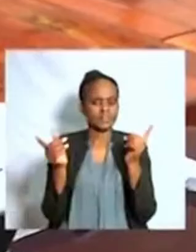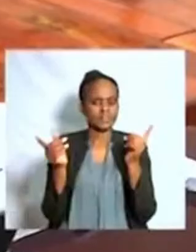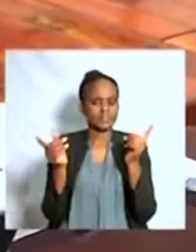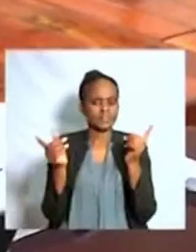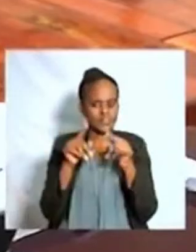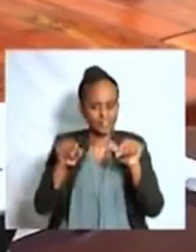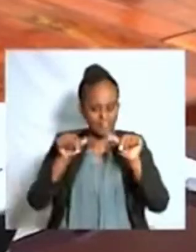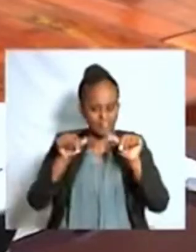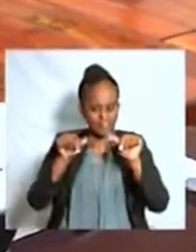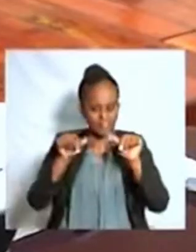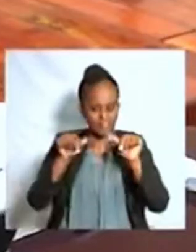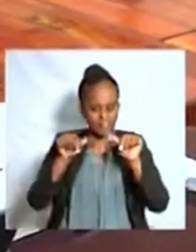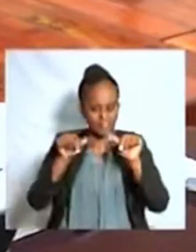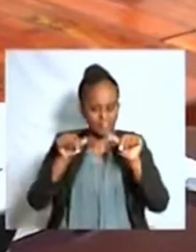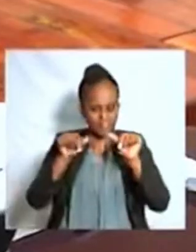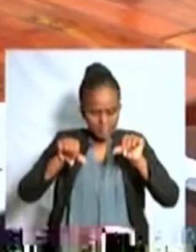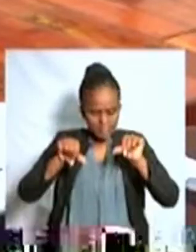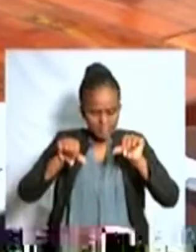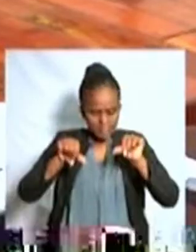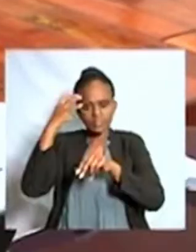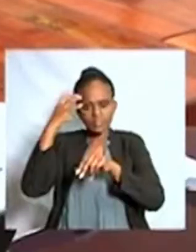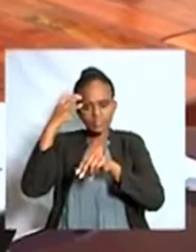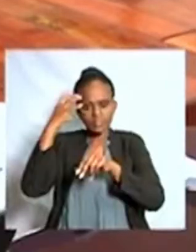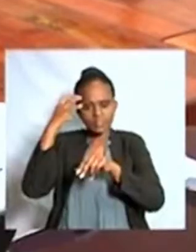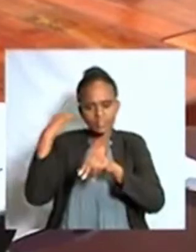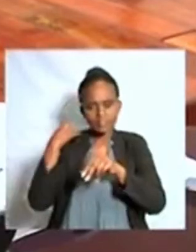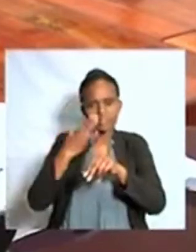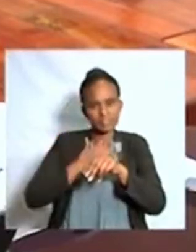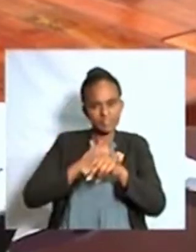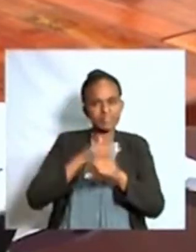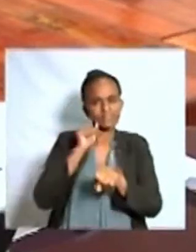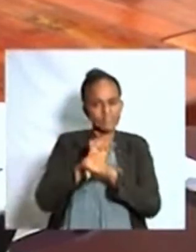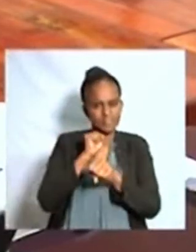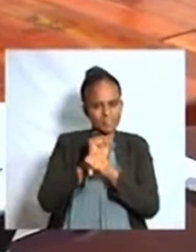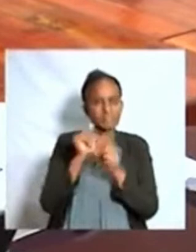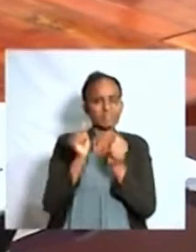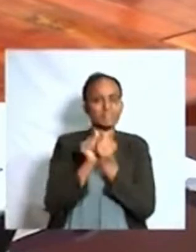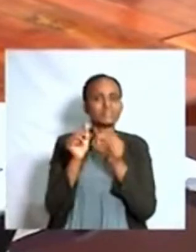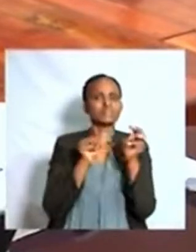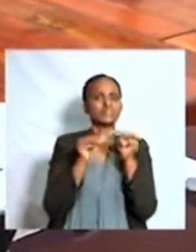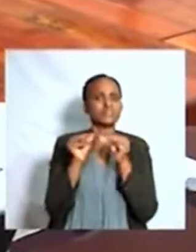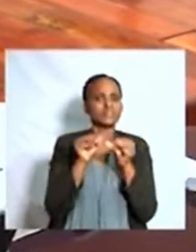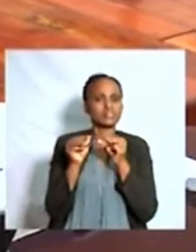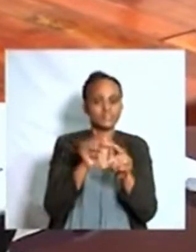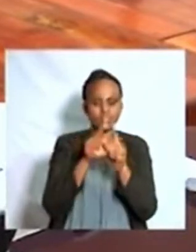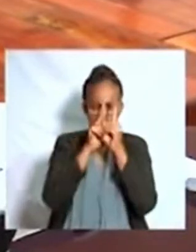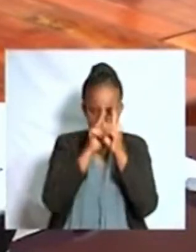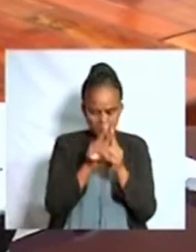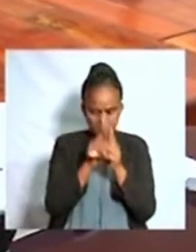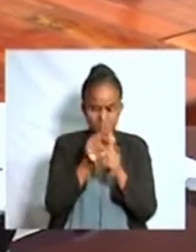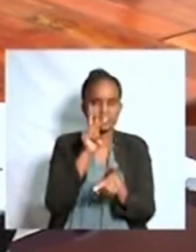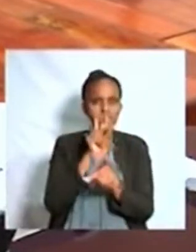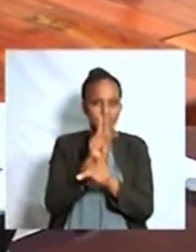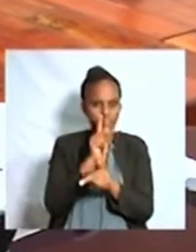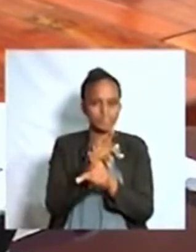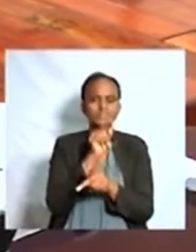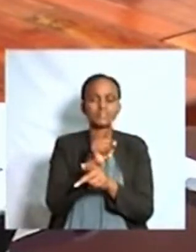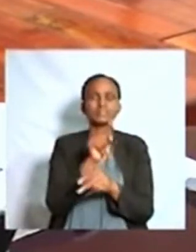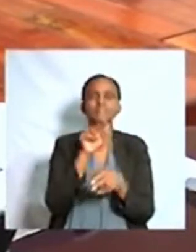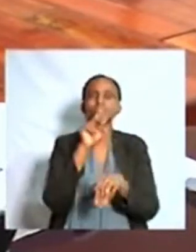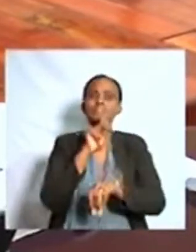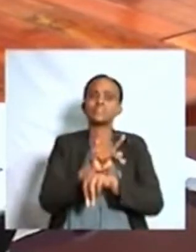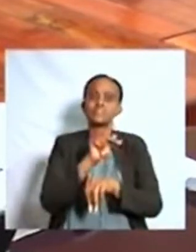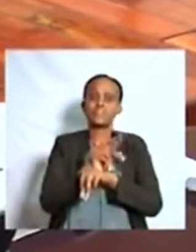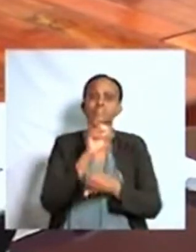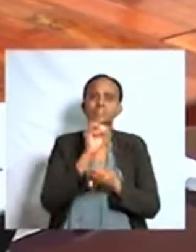when the auditor made my office working with management, we decided to stall this project. As already